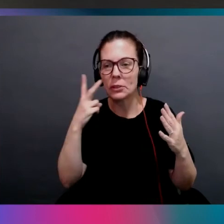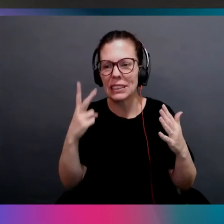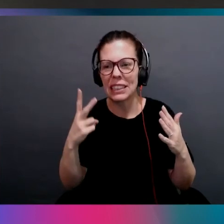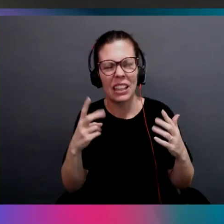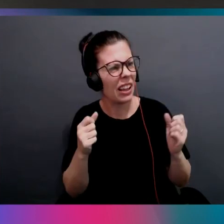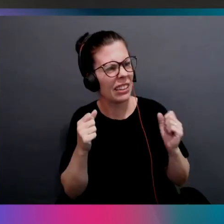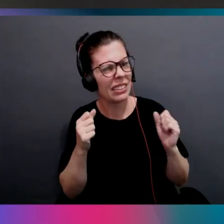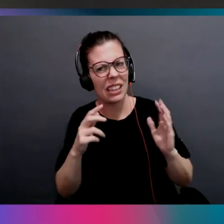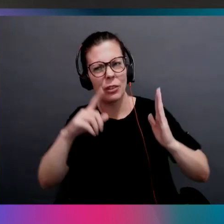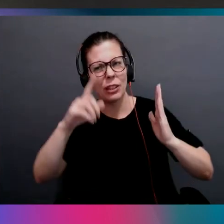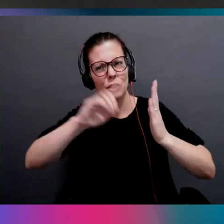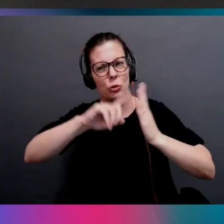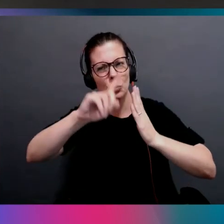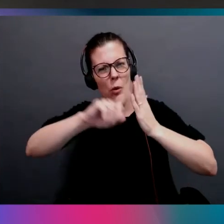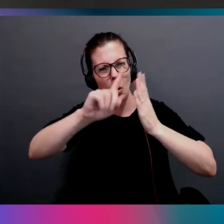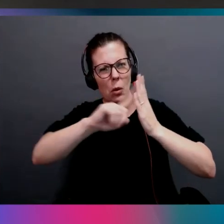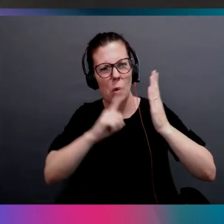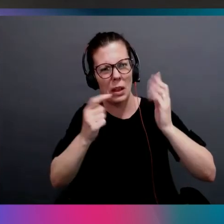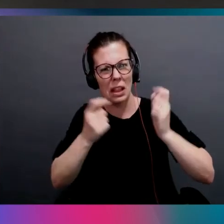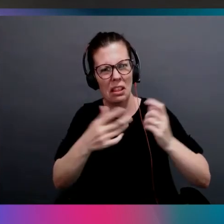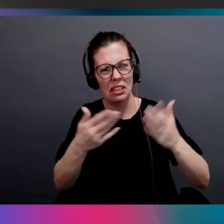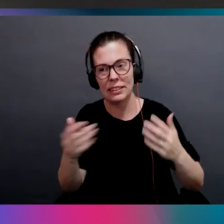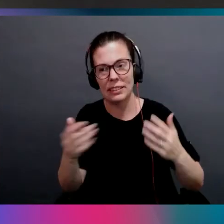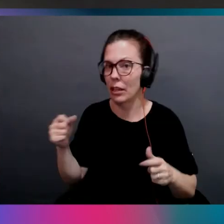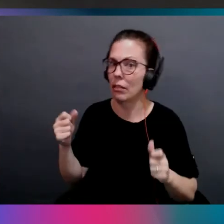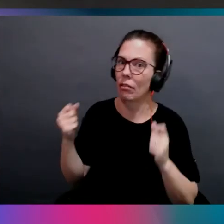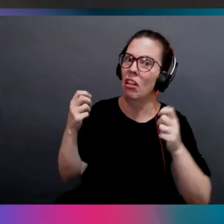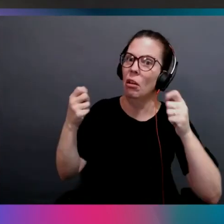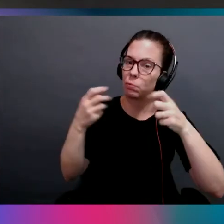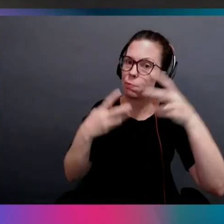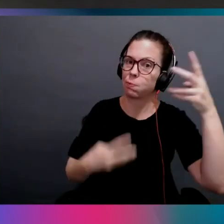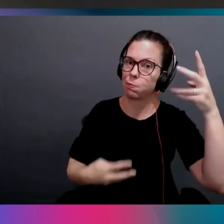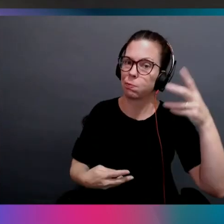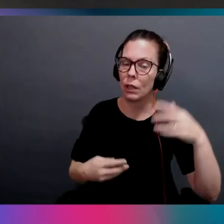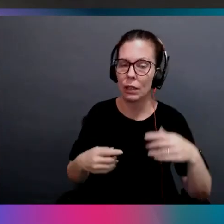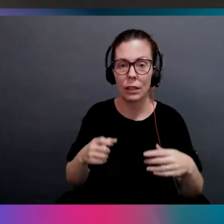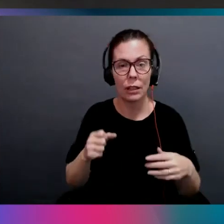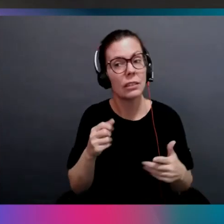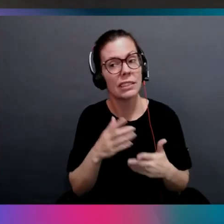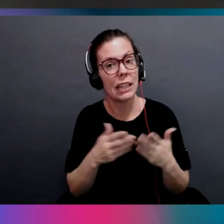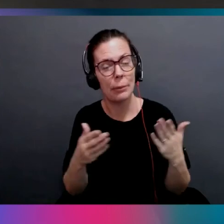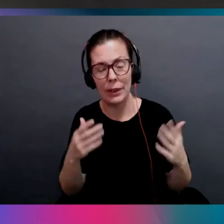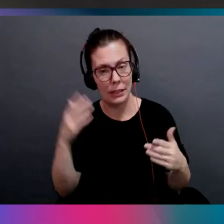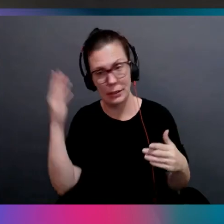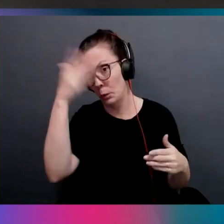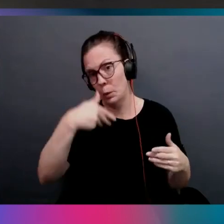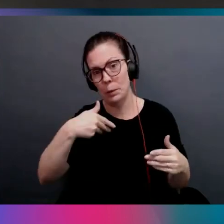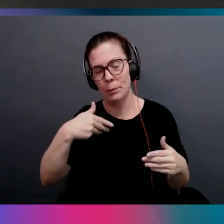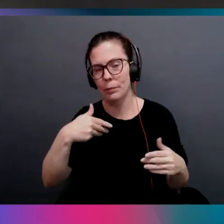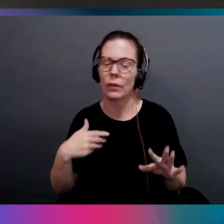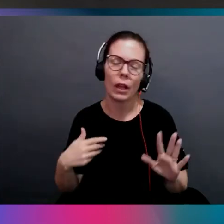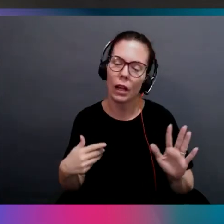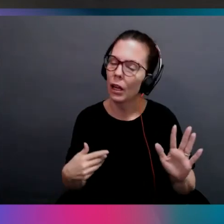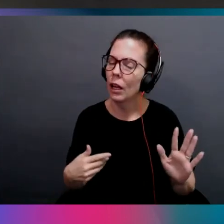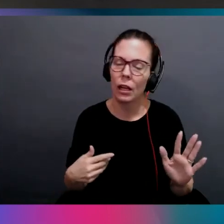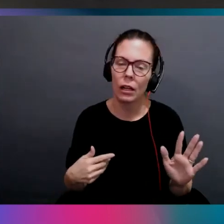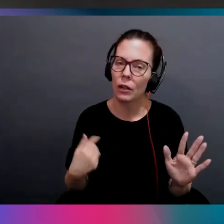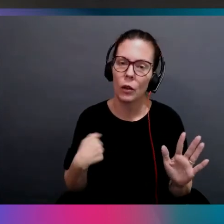scrolled by a whole ton of stuff. That's a whole ton of stuff. And there's different things. I barely caught that. Well, and we're only on